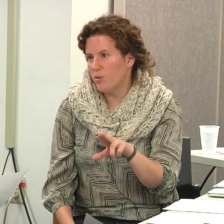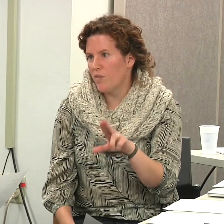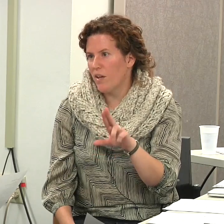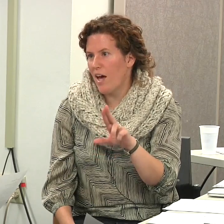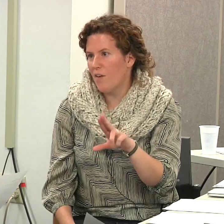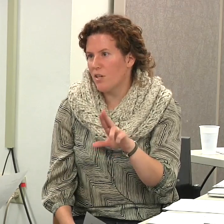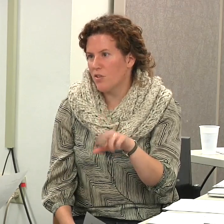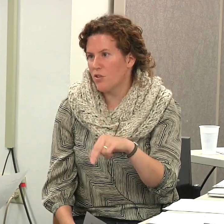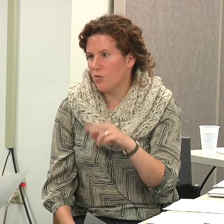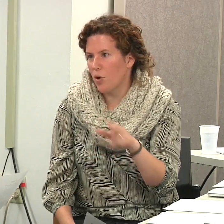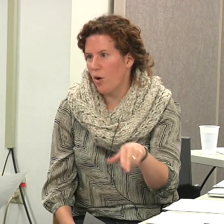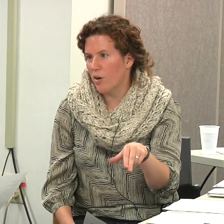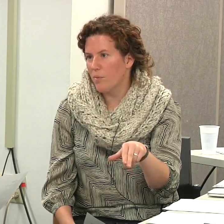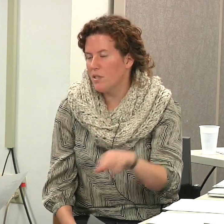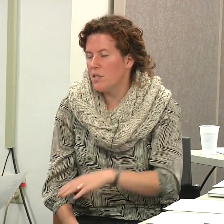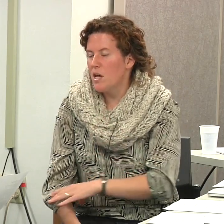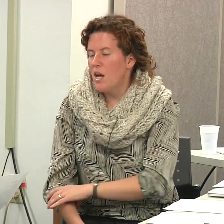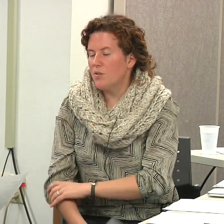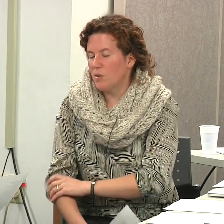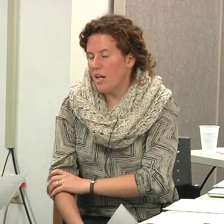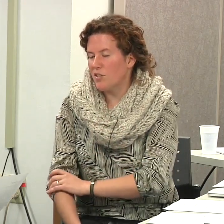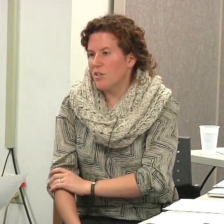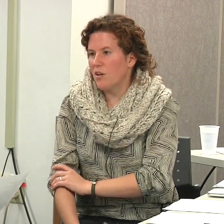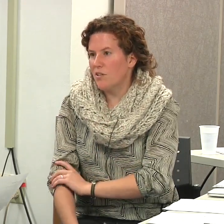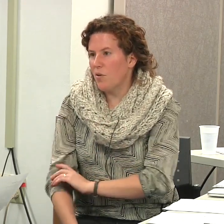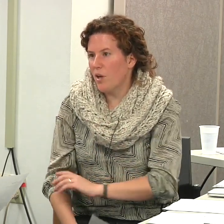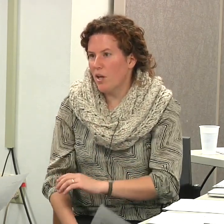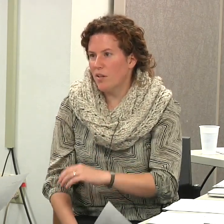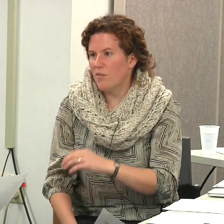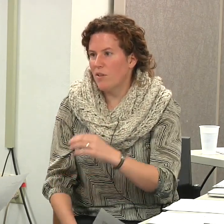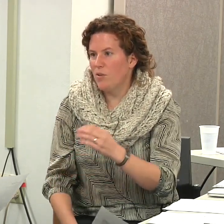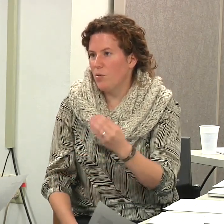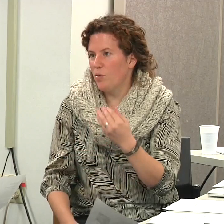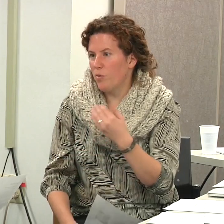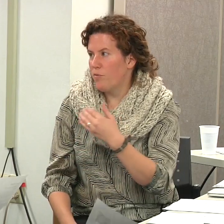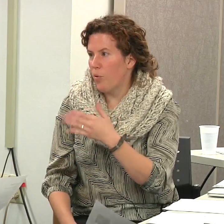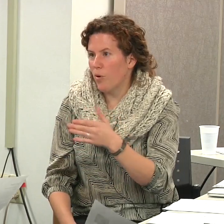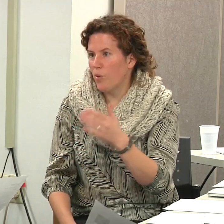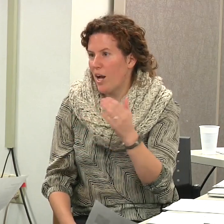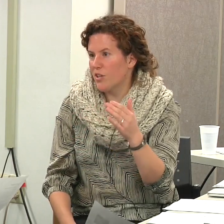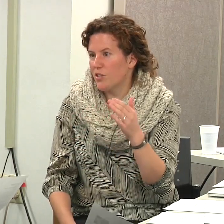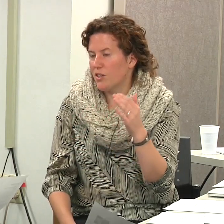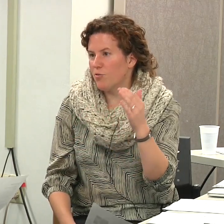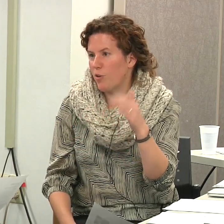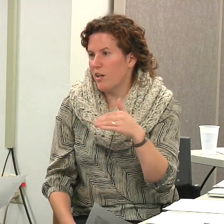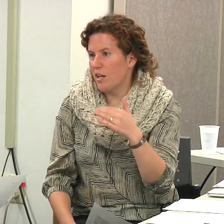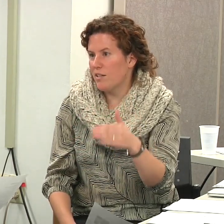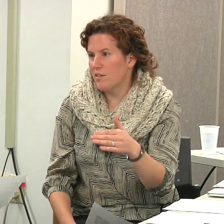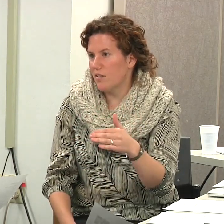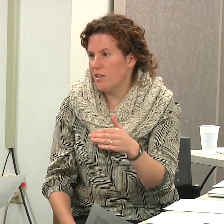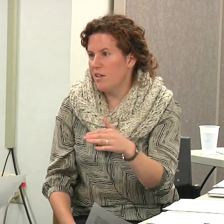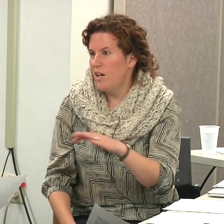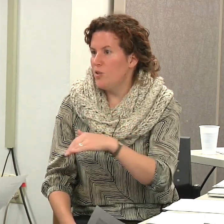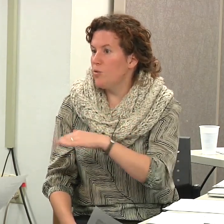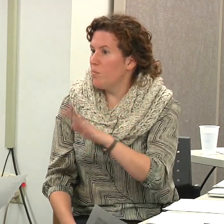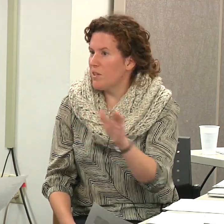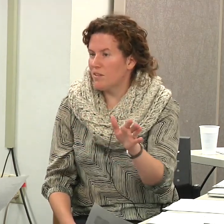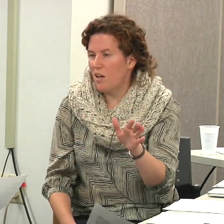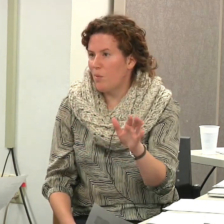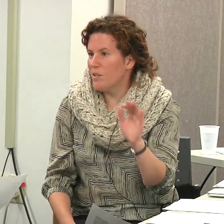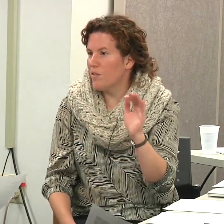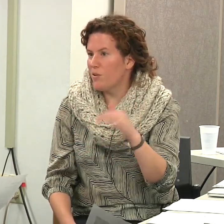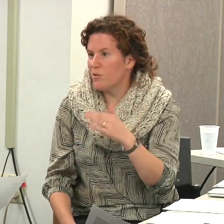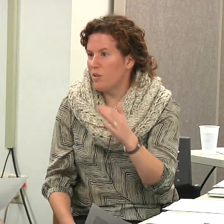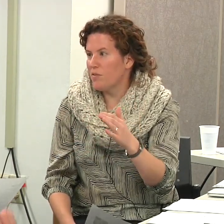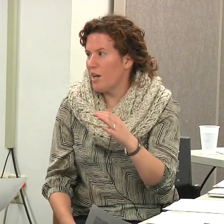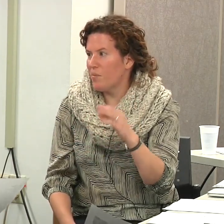students co-enrolled, and they have an additional requirement. And so last year, I said, okay, you four will actually write a case study. You